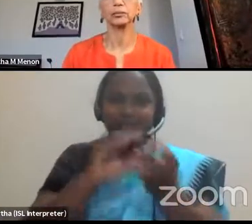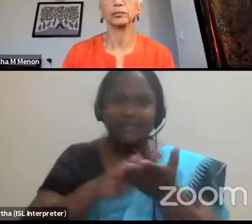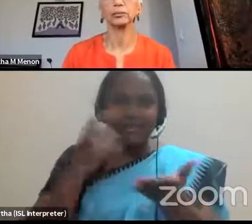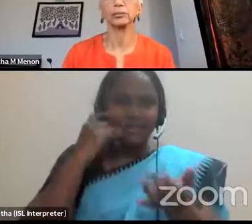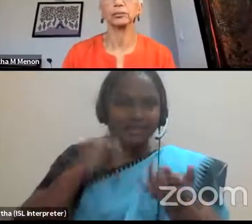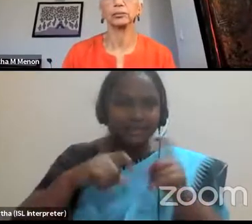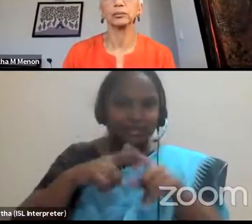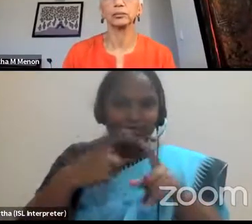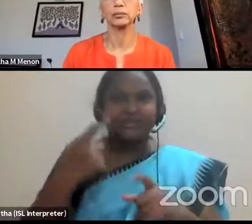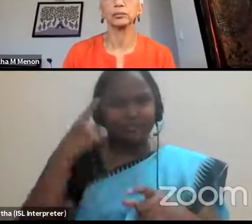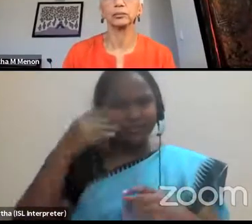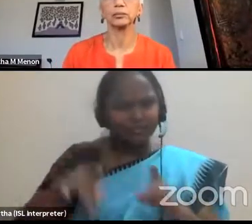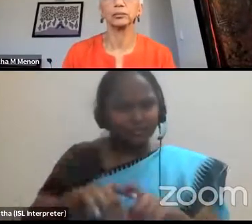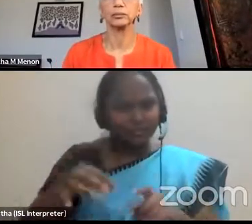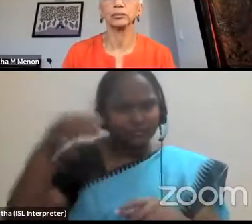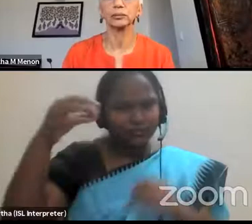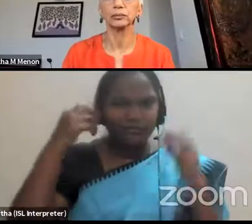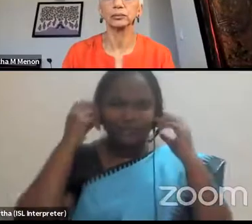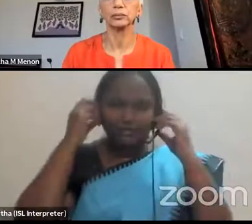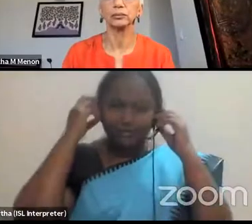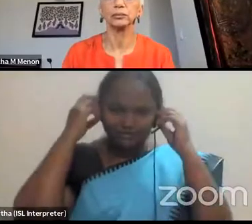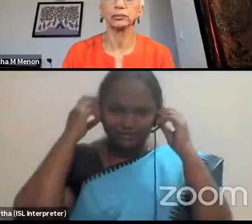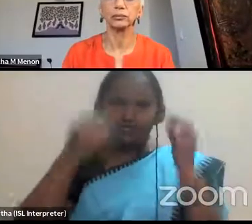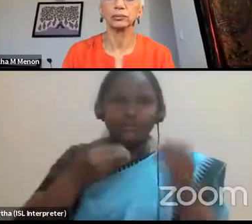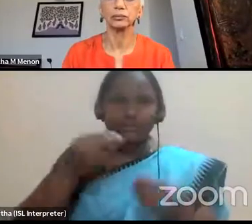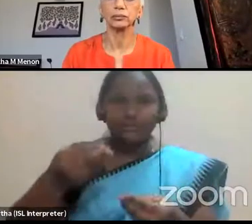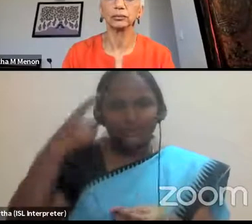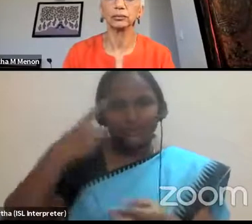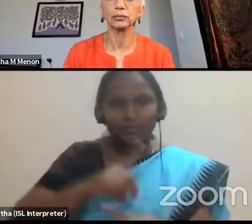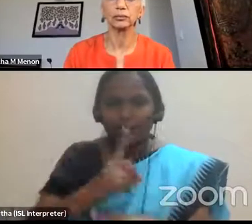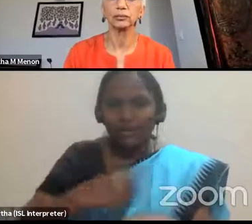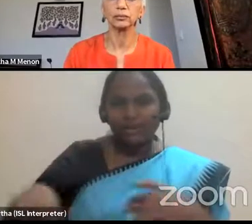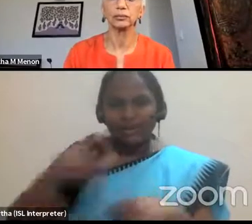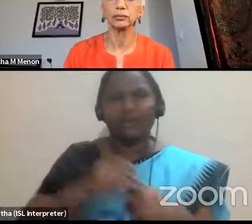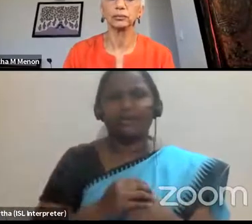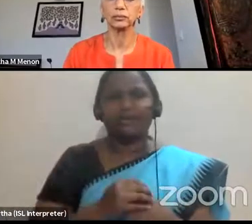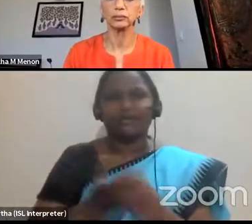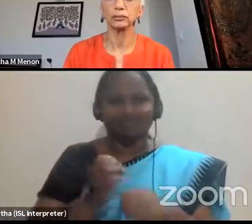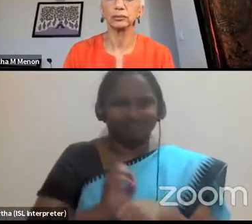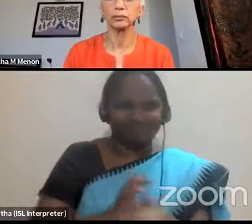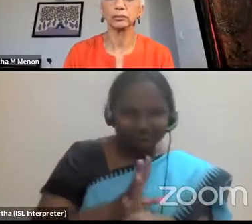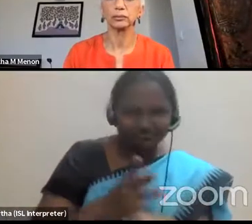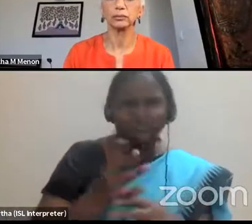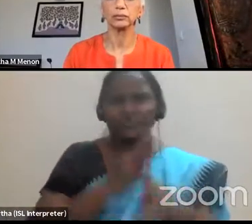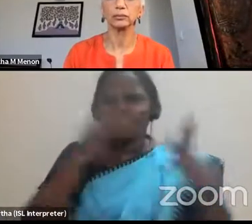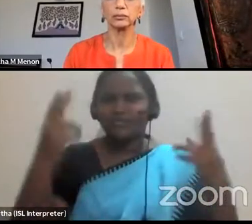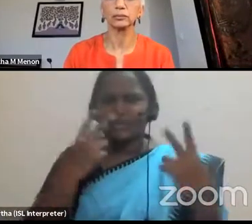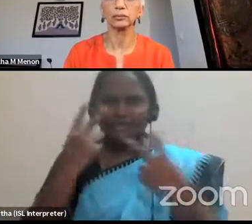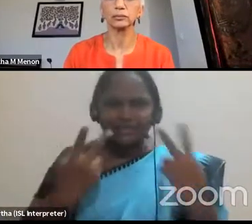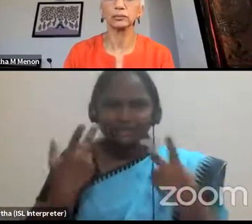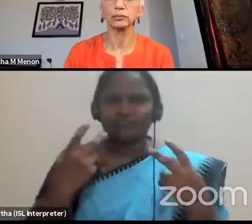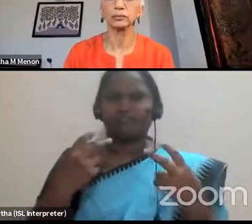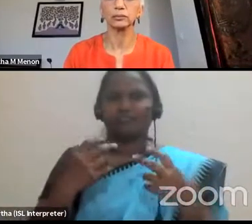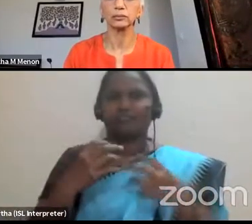Abhishek, first and foremost, is this the future, right? Especially given where we are with the the pandemic? Do you see most of these interactions really